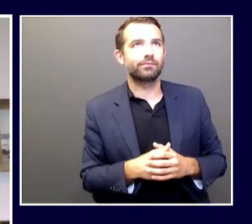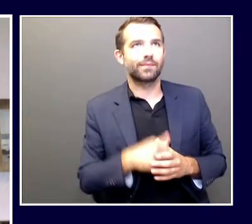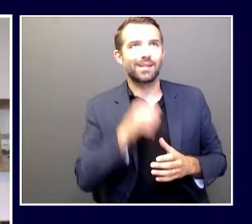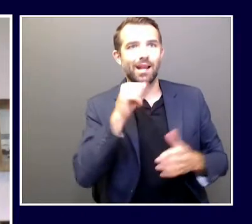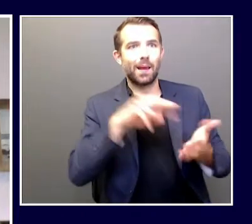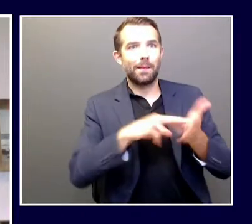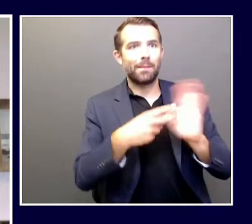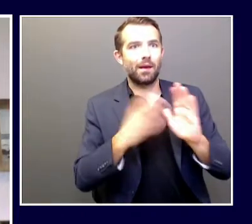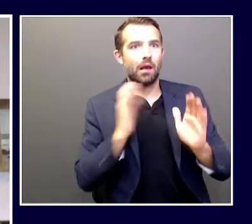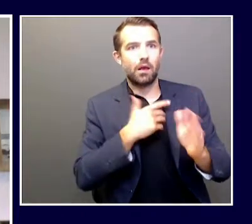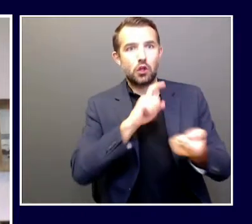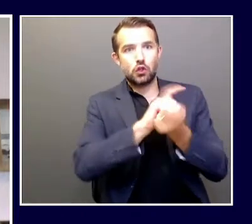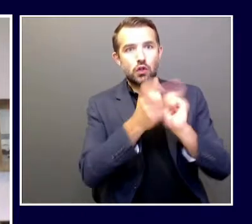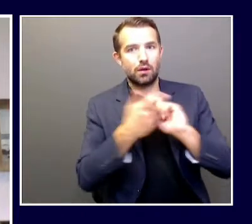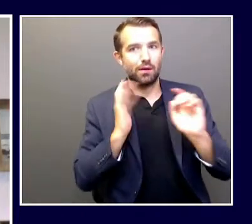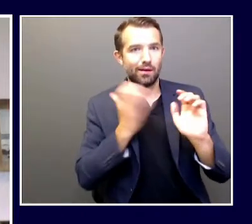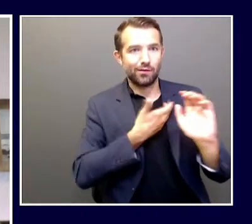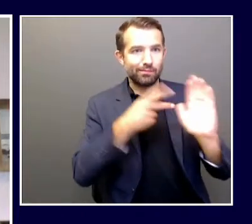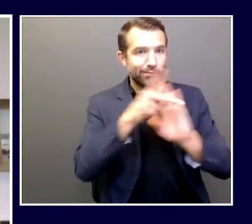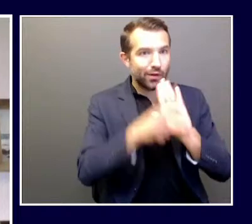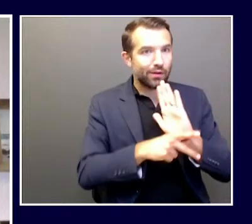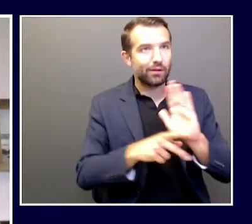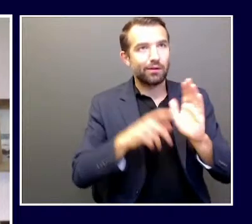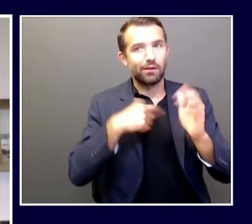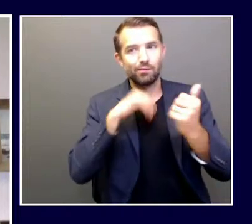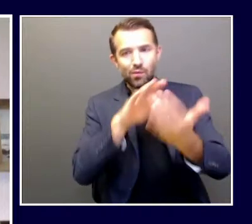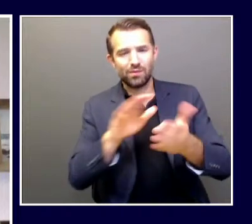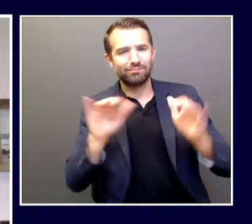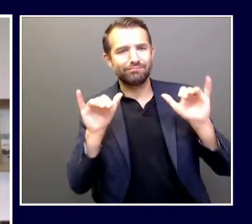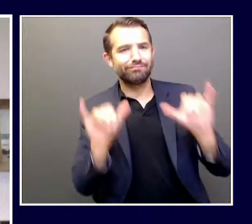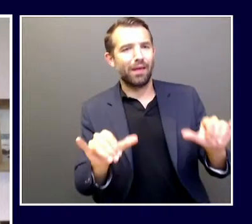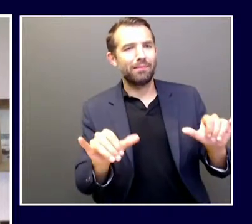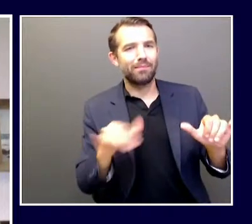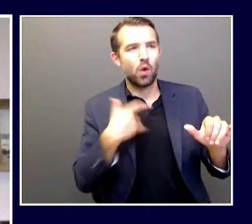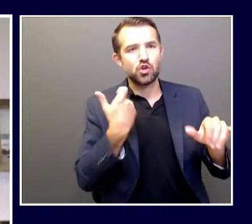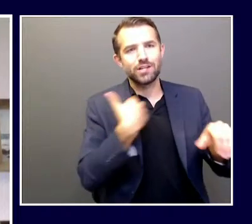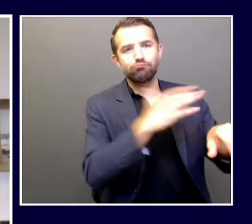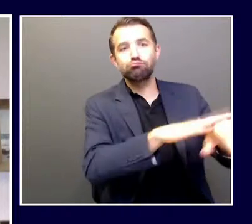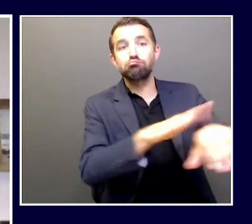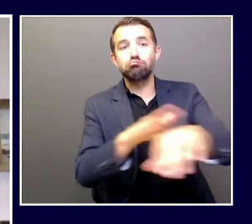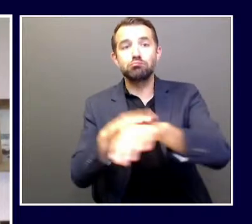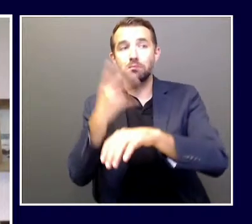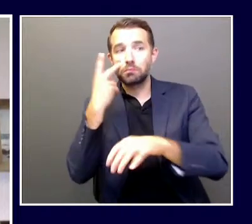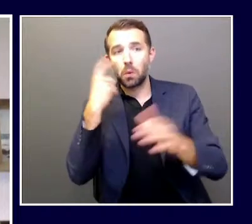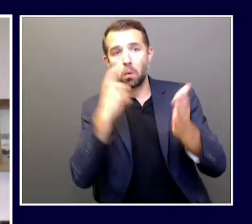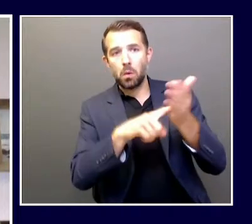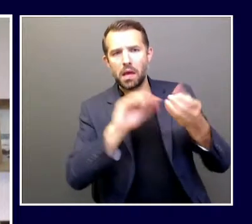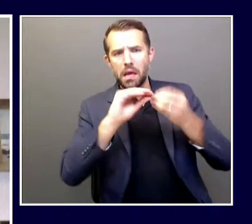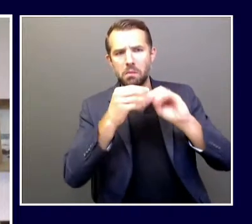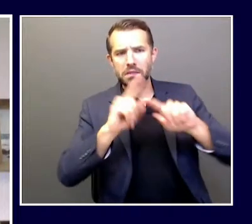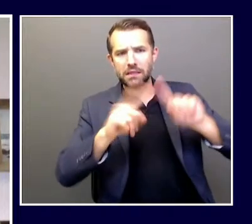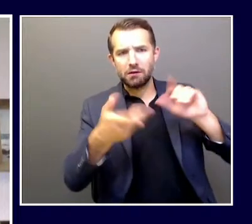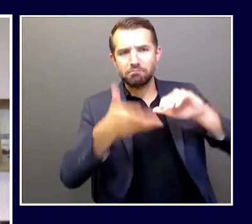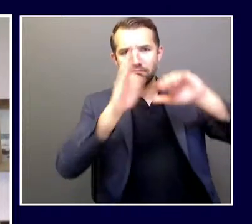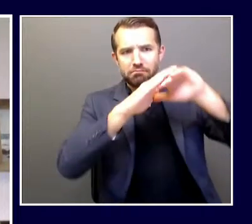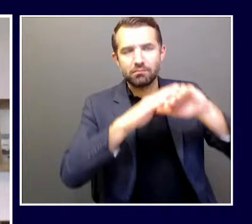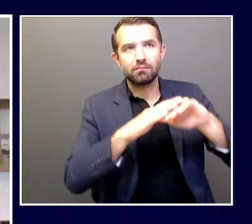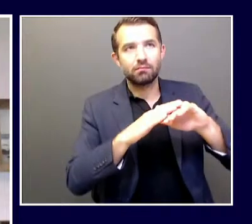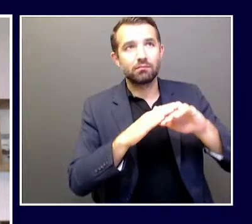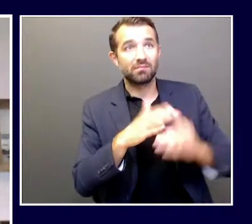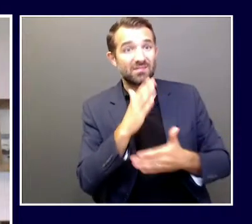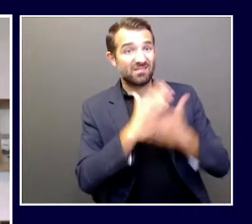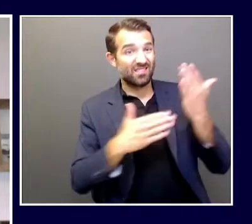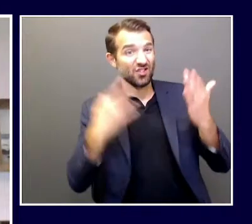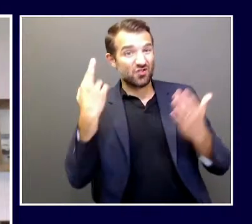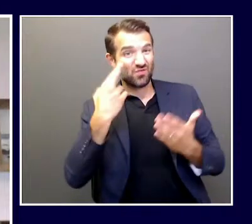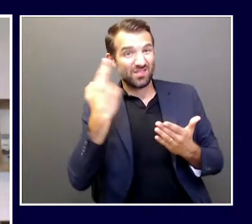we are. There will be an increase, and some fraction of the cases that you see over the next 2, 3, 4 days